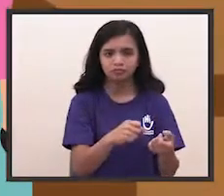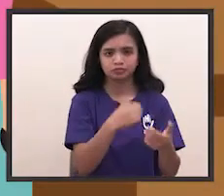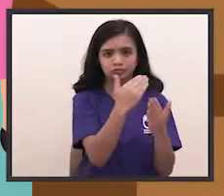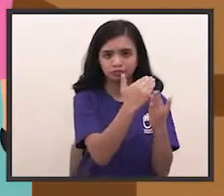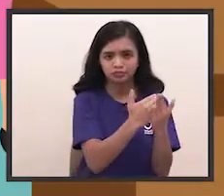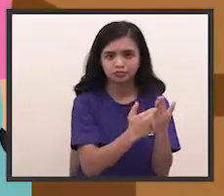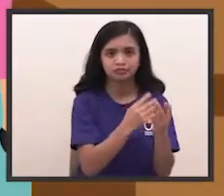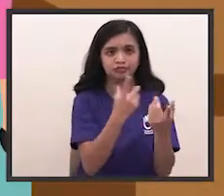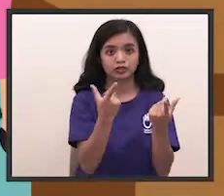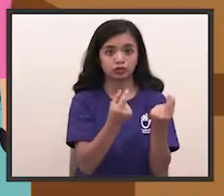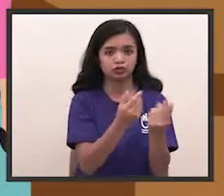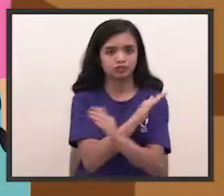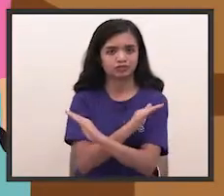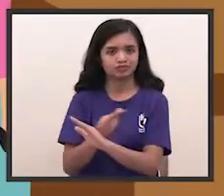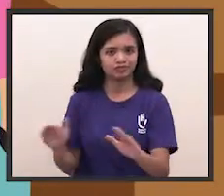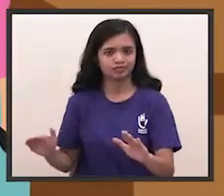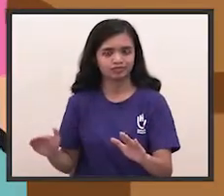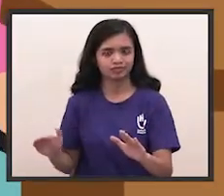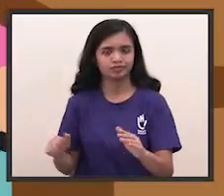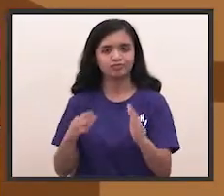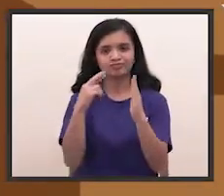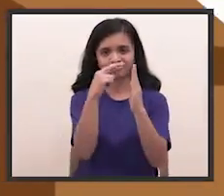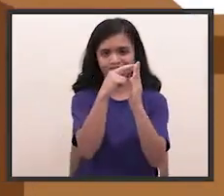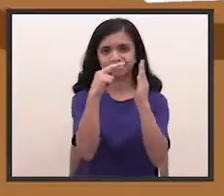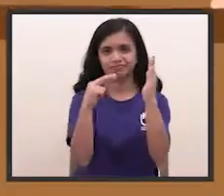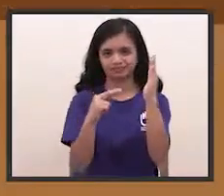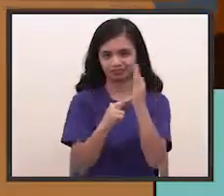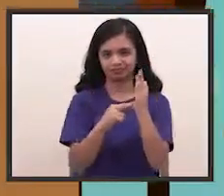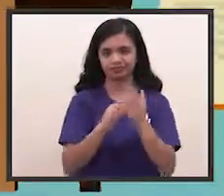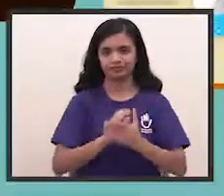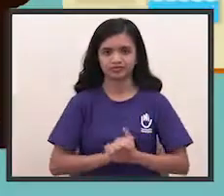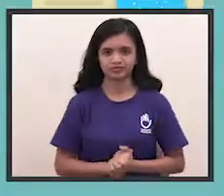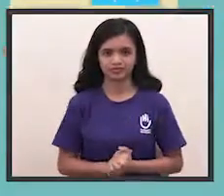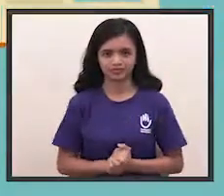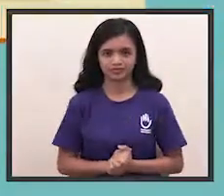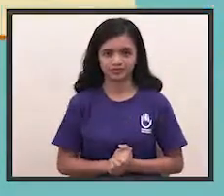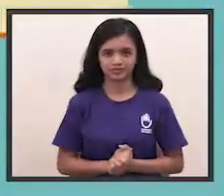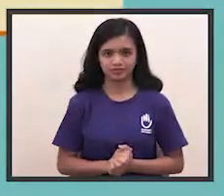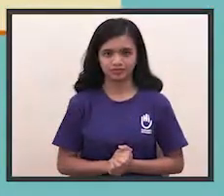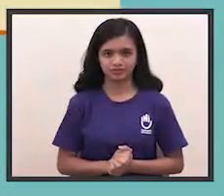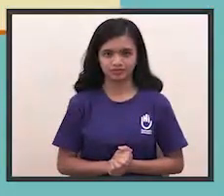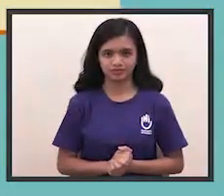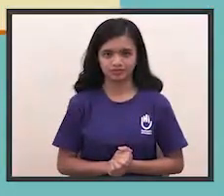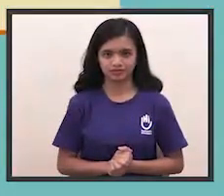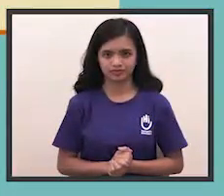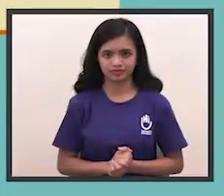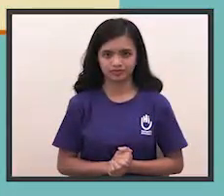with a list of do's and don'ts or house rules for them to follow.